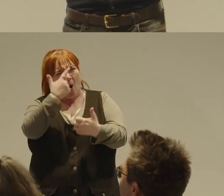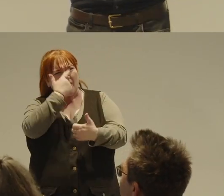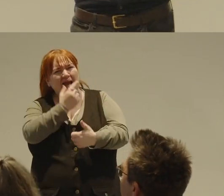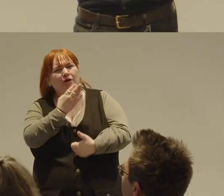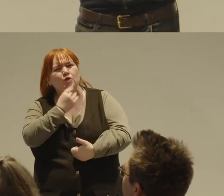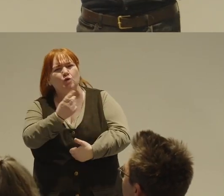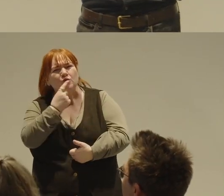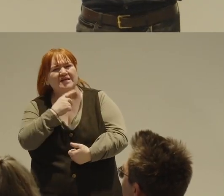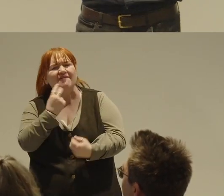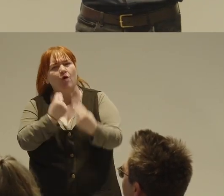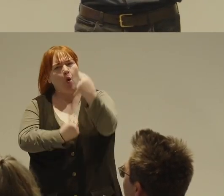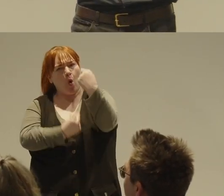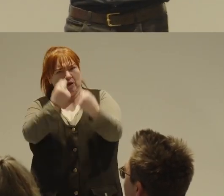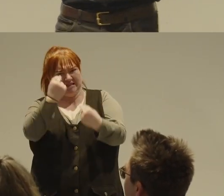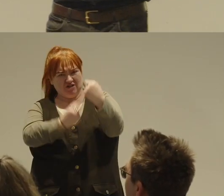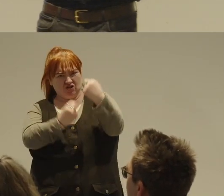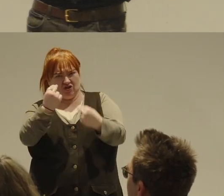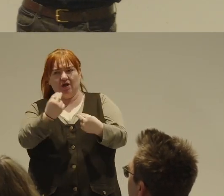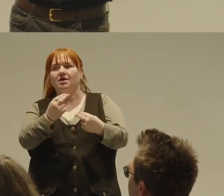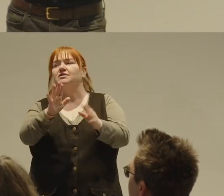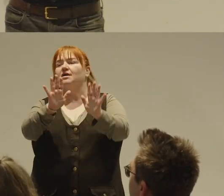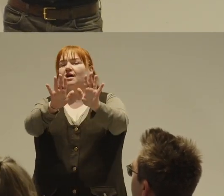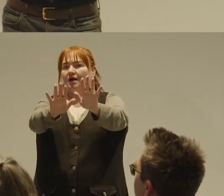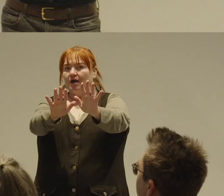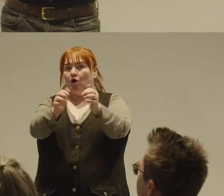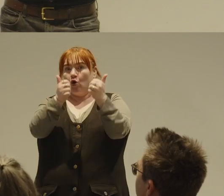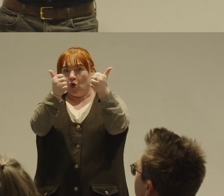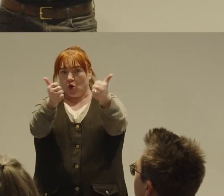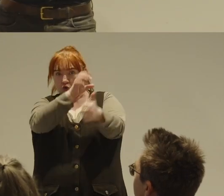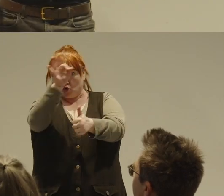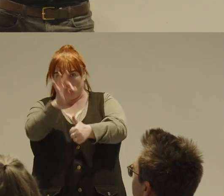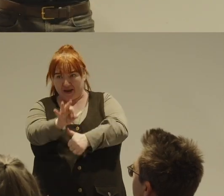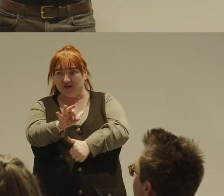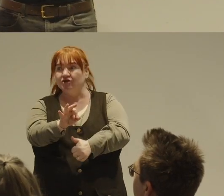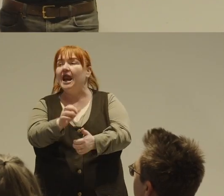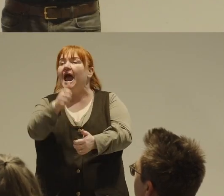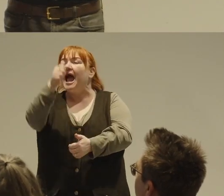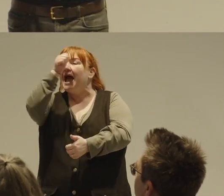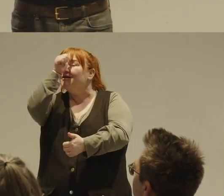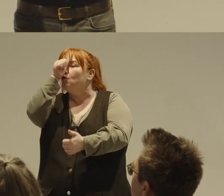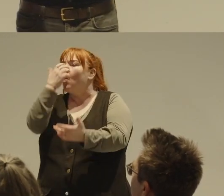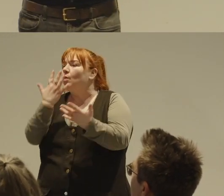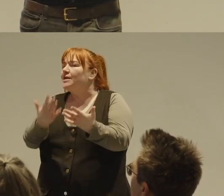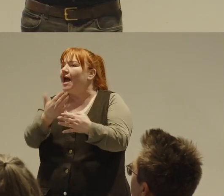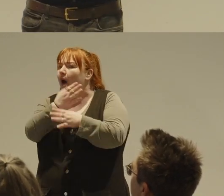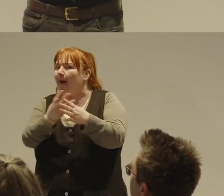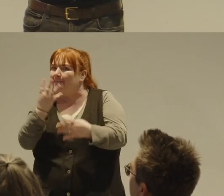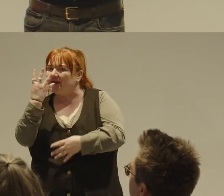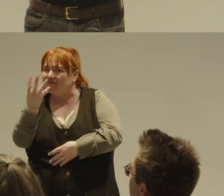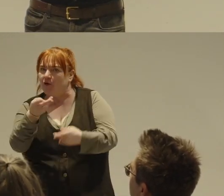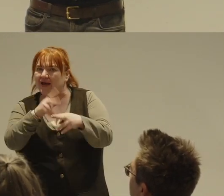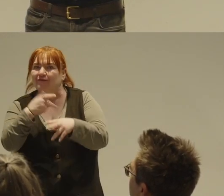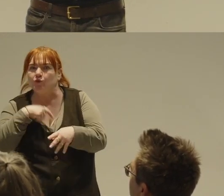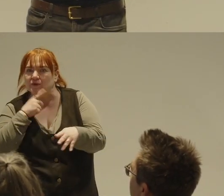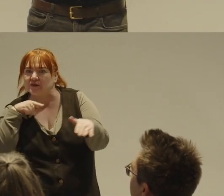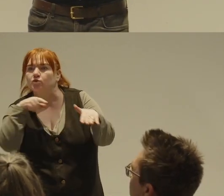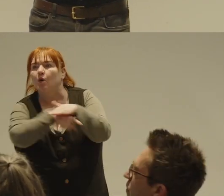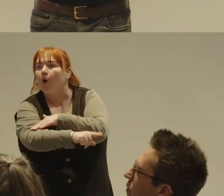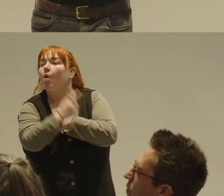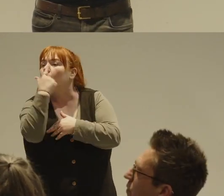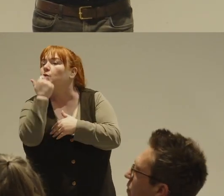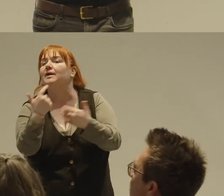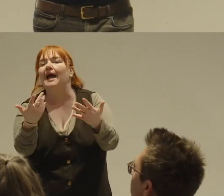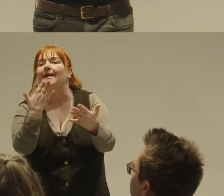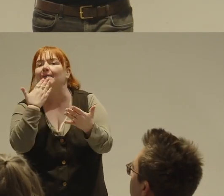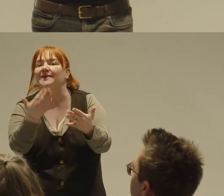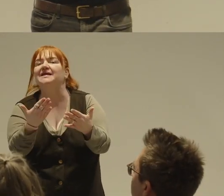Kerry. Just acknowledging that it is now 4:30. If anybody needs to go live stream or anything else, it's absolutely fine. This will be recorded. You can catch up with the